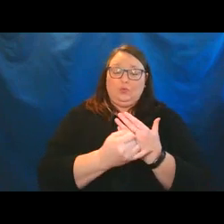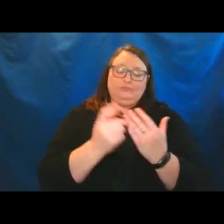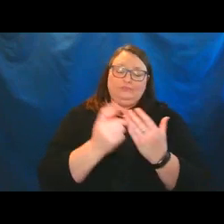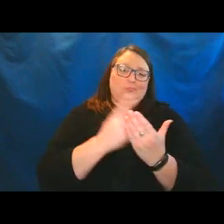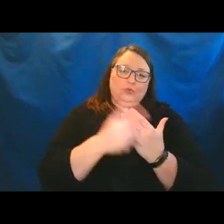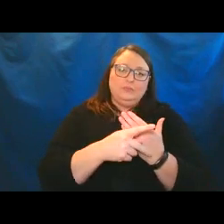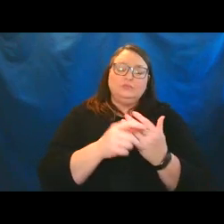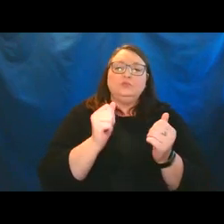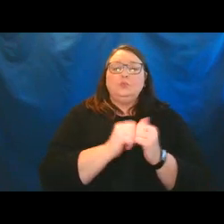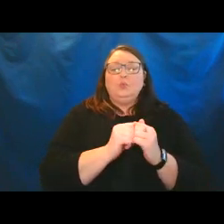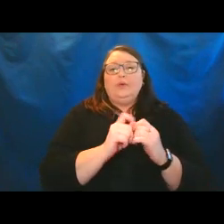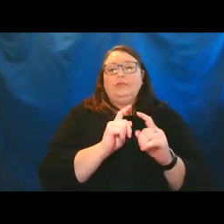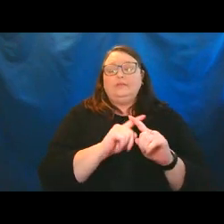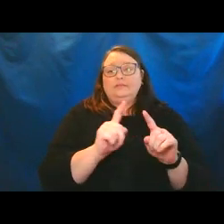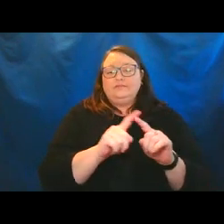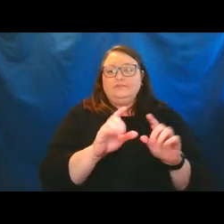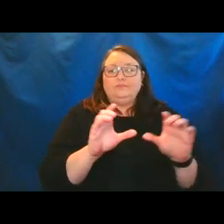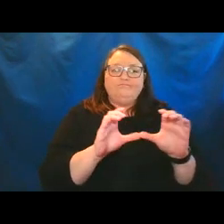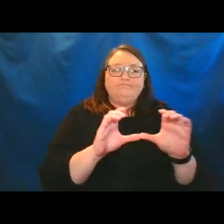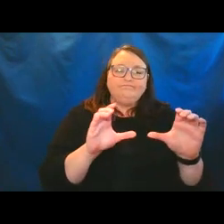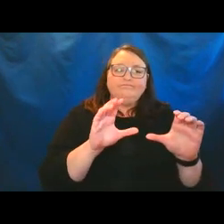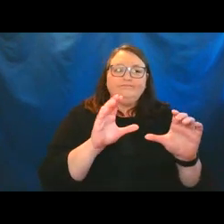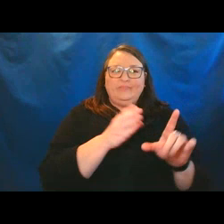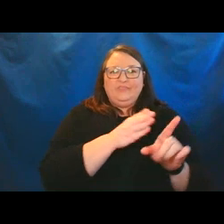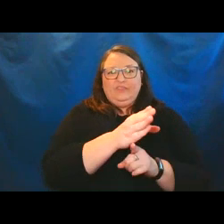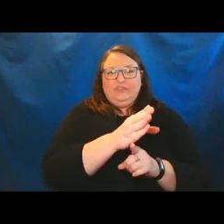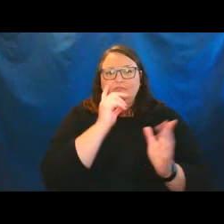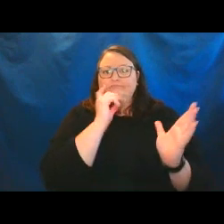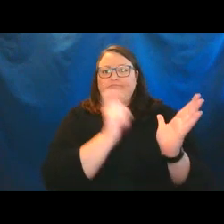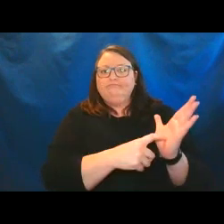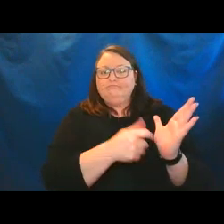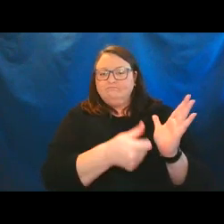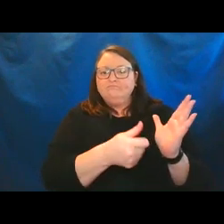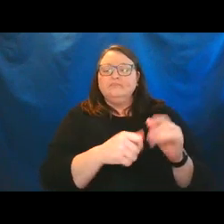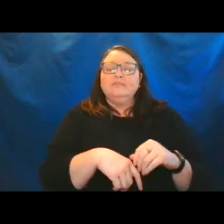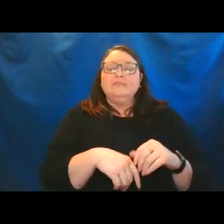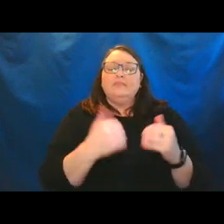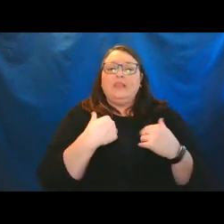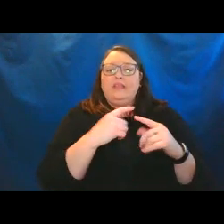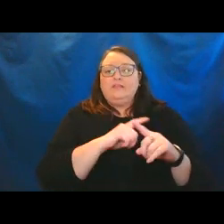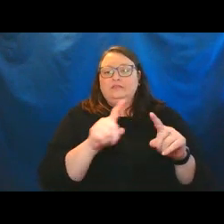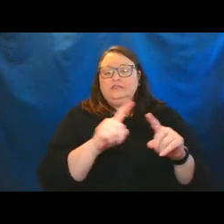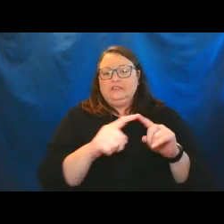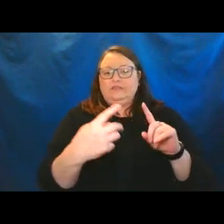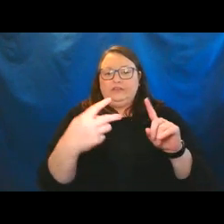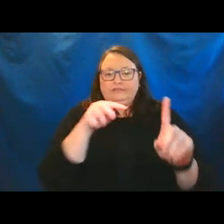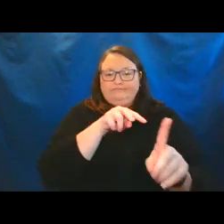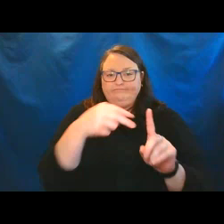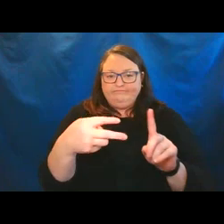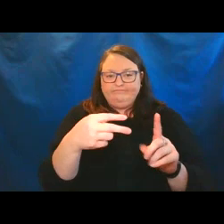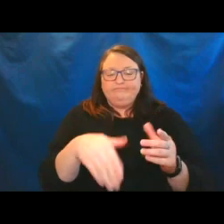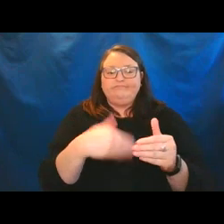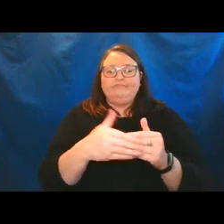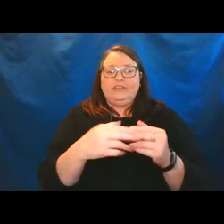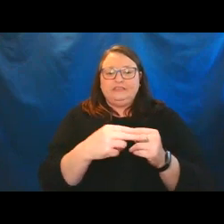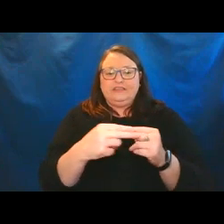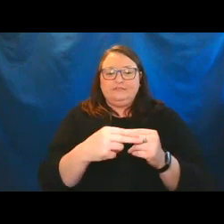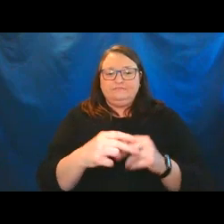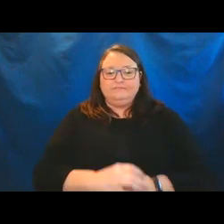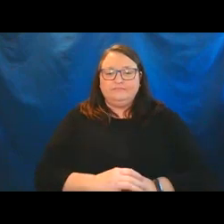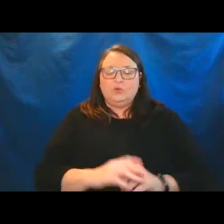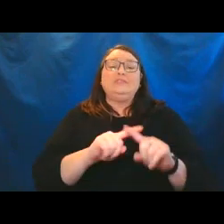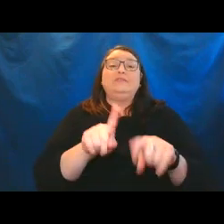are recognized in those fields, and they have different lengths. Next slide.